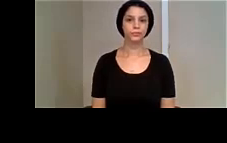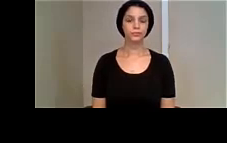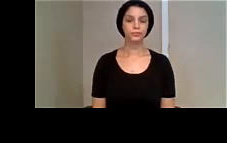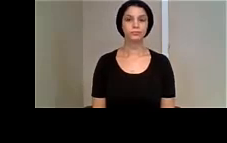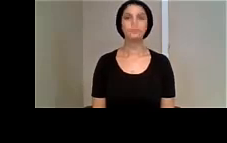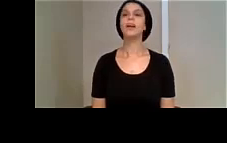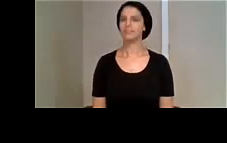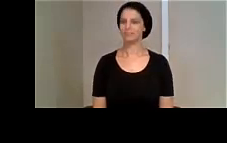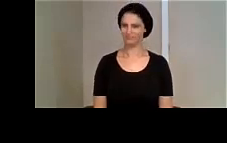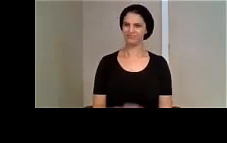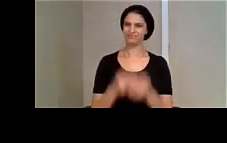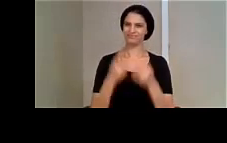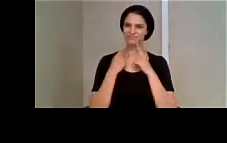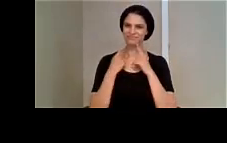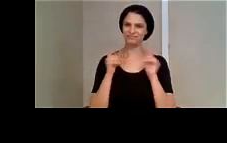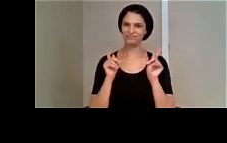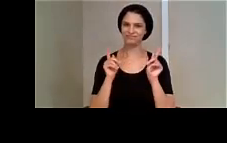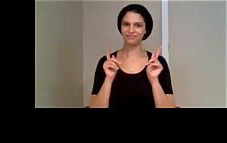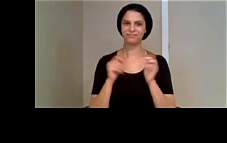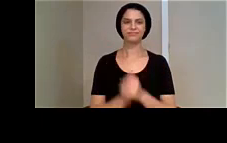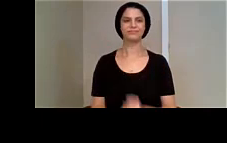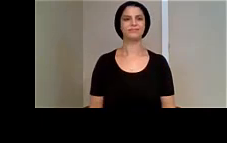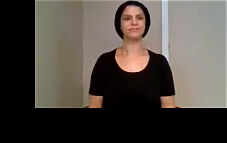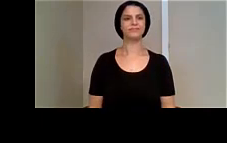There we go.